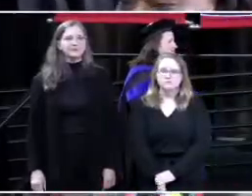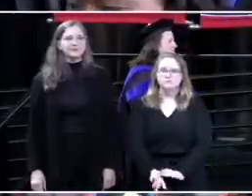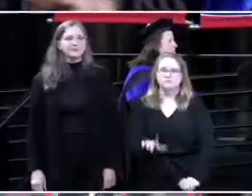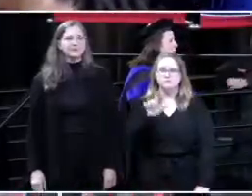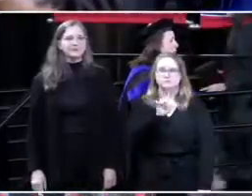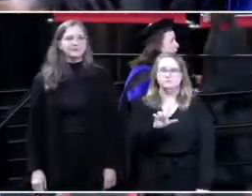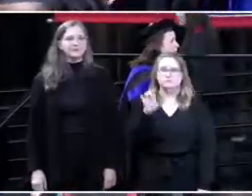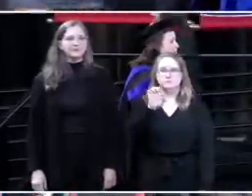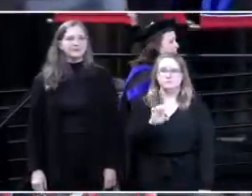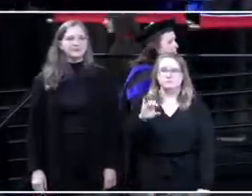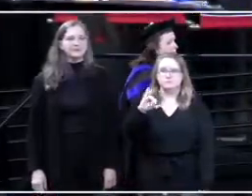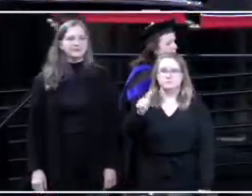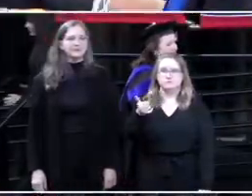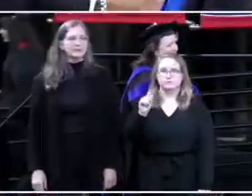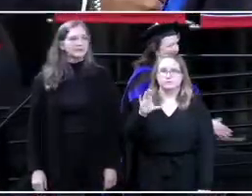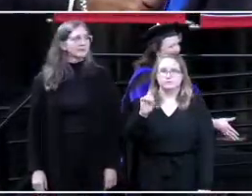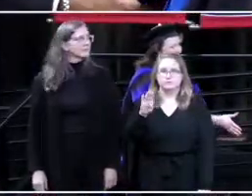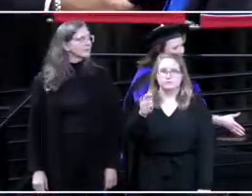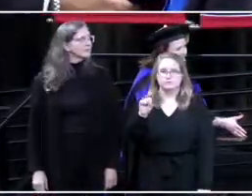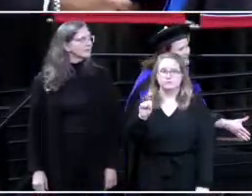Lauren Elizabeth Jacobs.